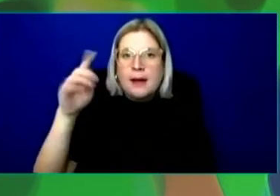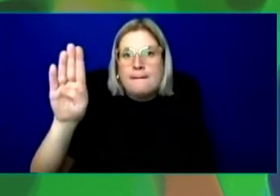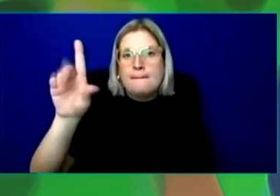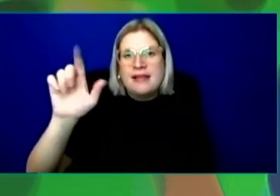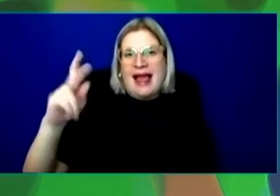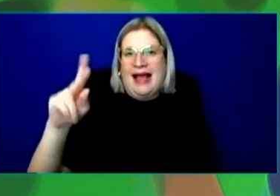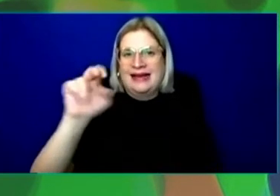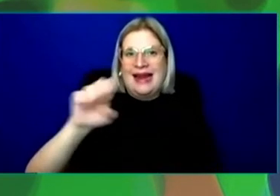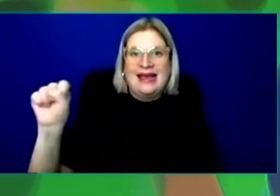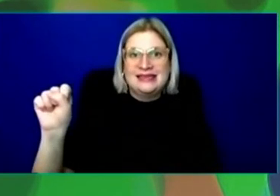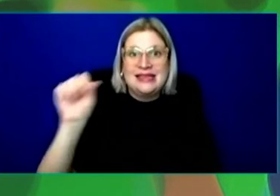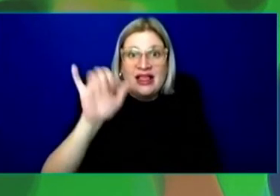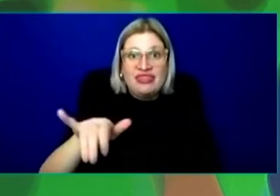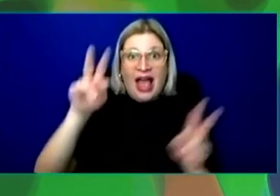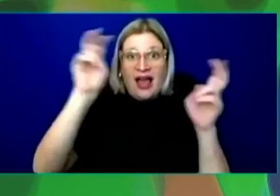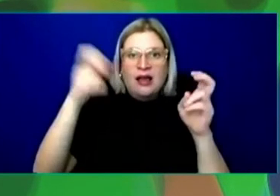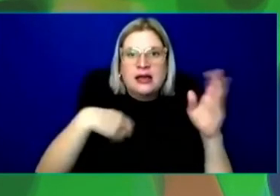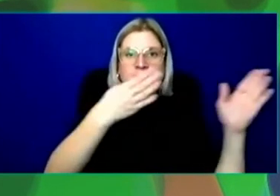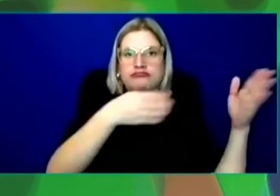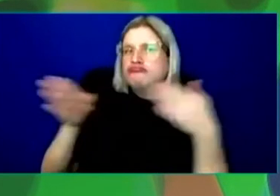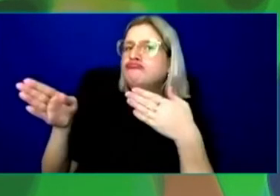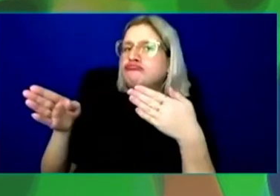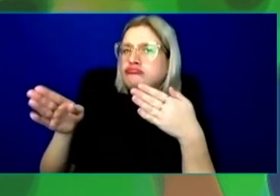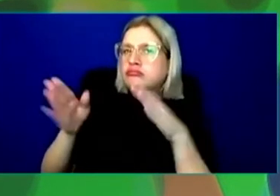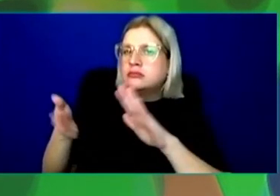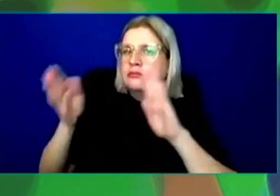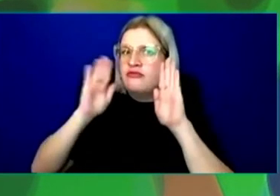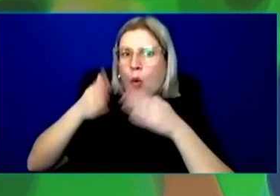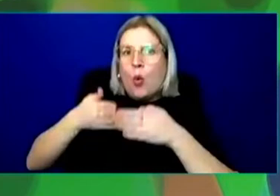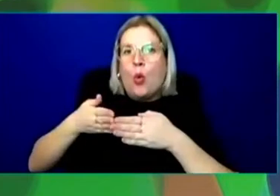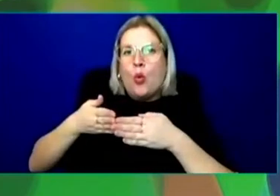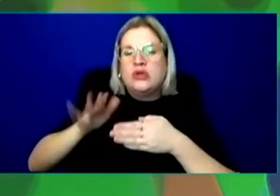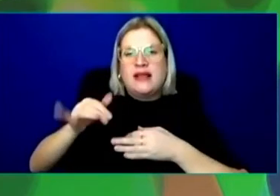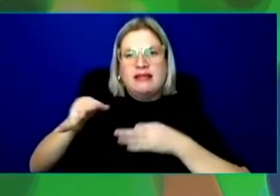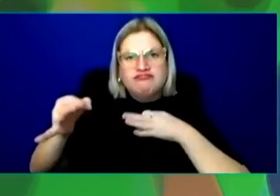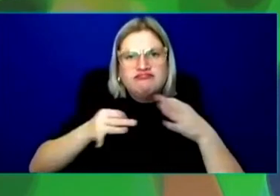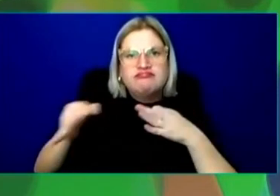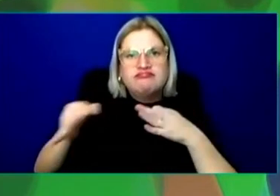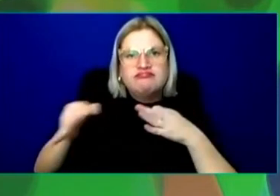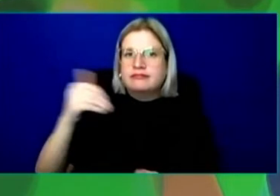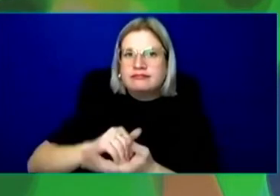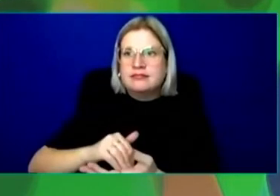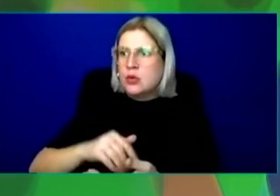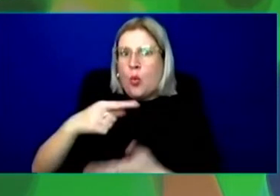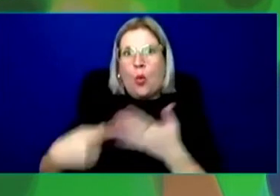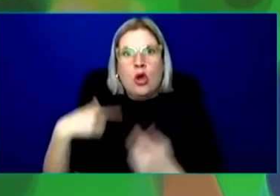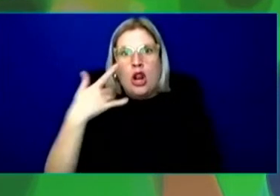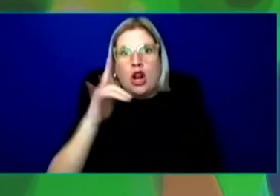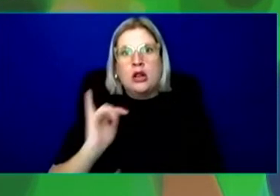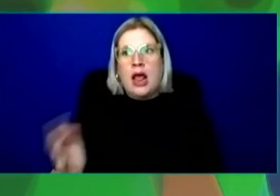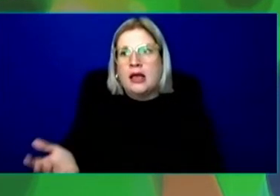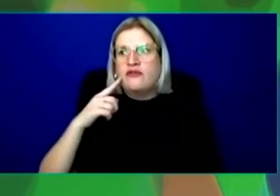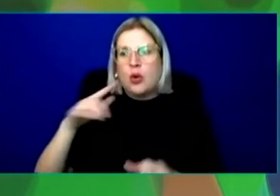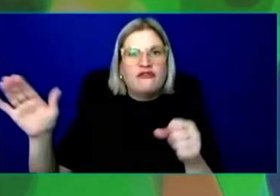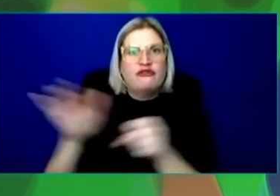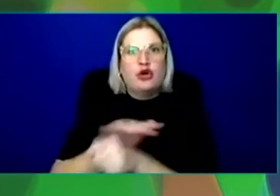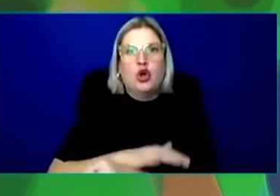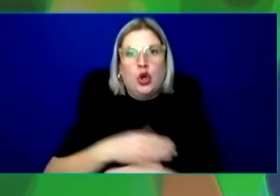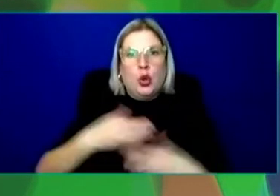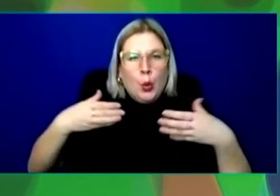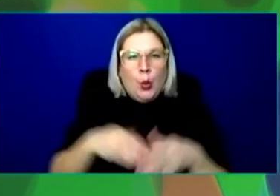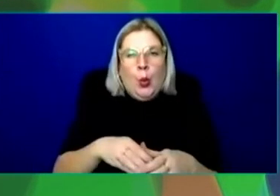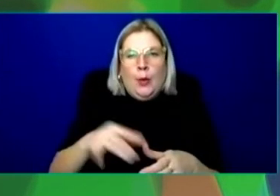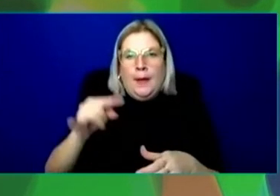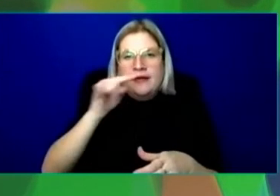event. And that's a really powerful thing that we've redefined what that looks like, you know, for an entire cohort of kids and